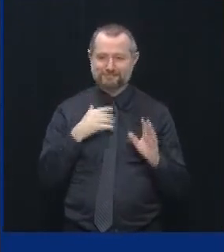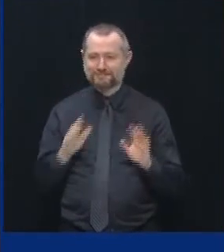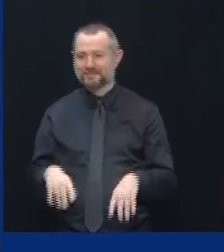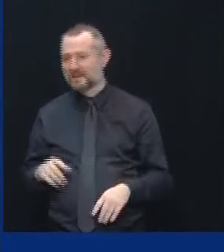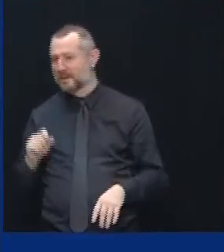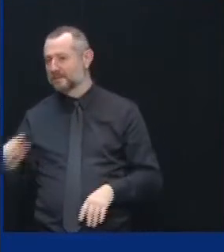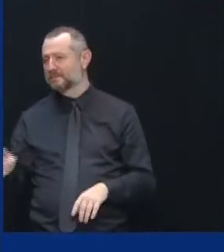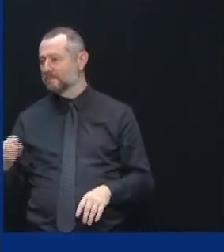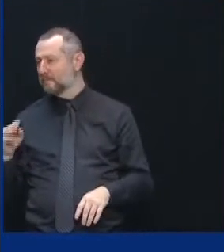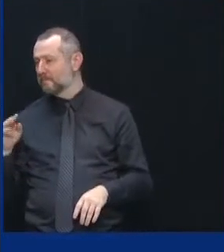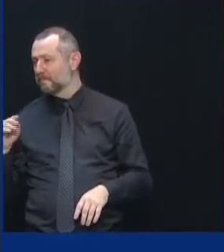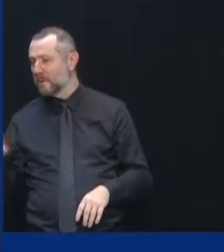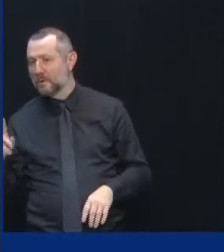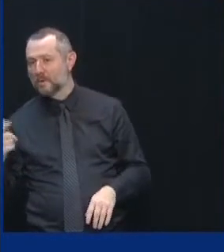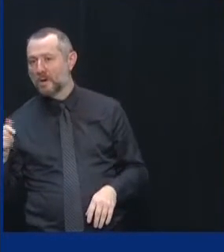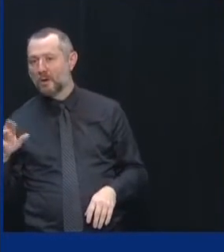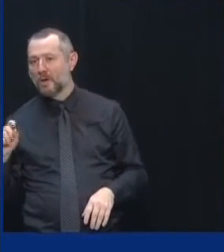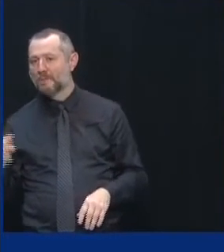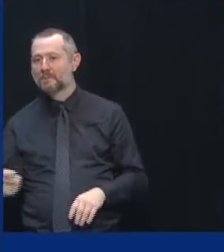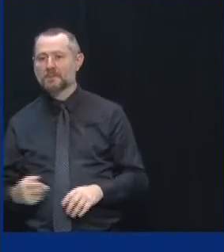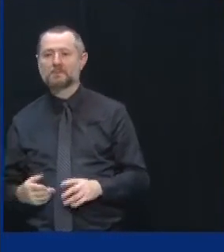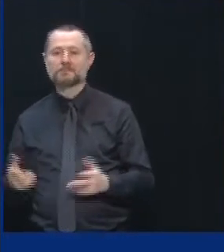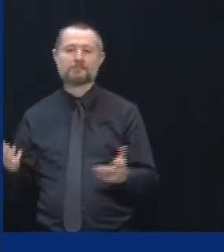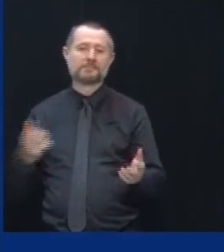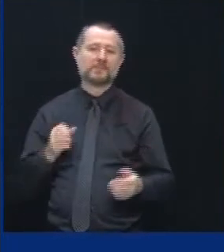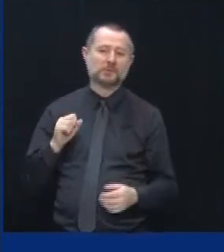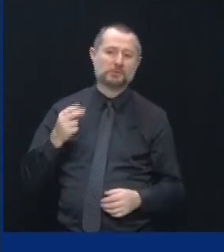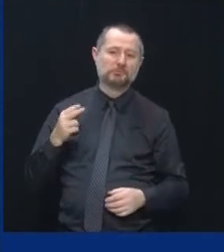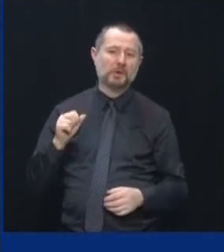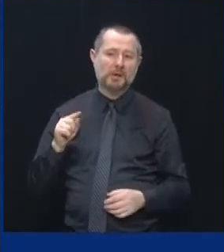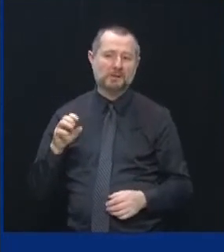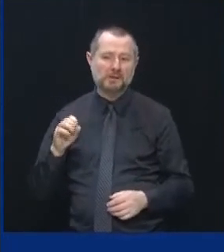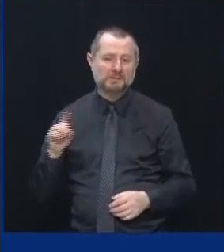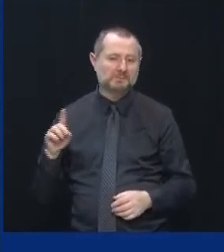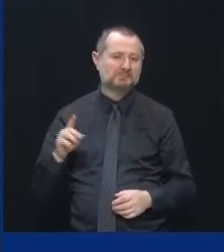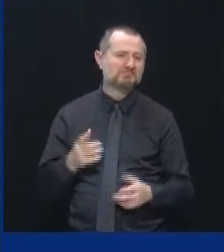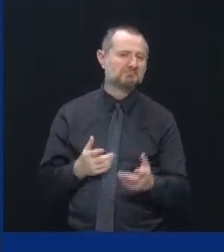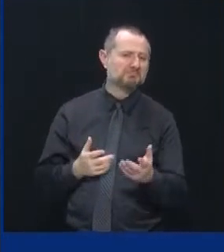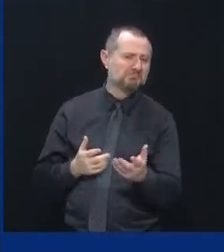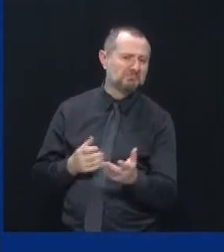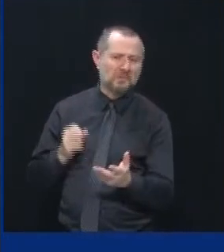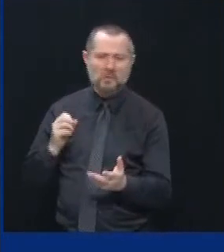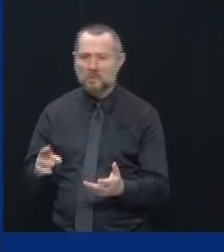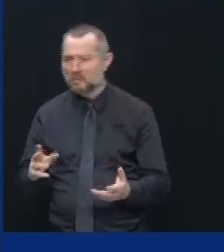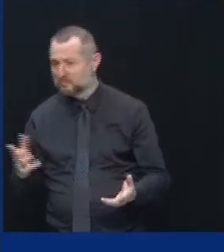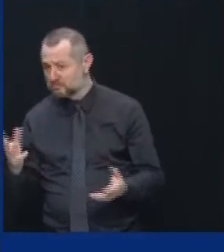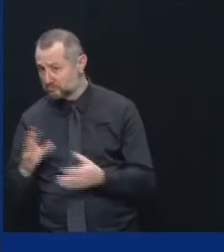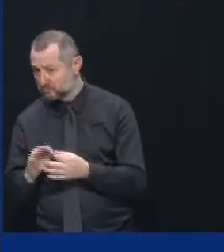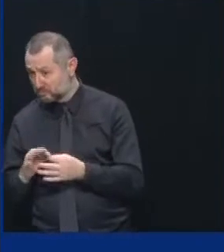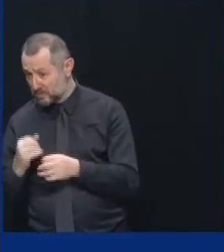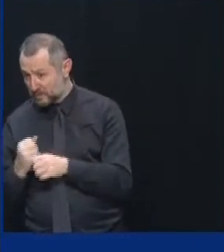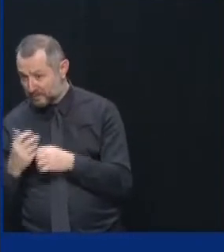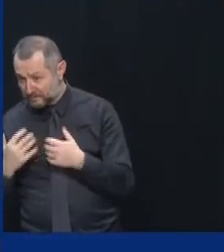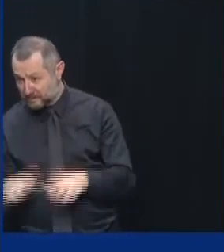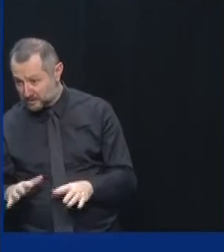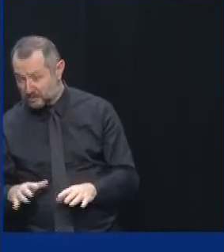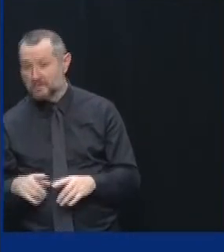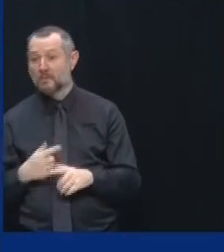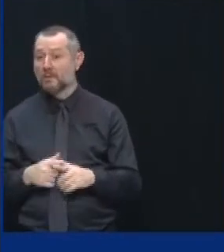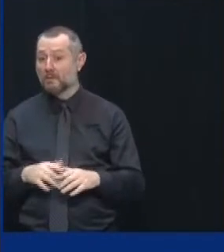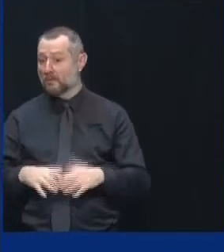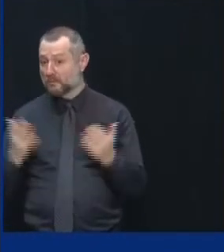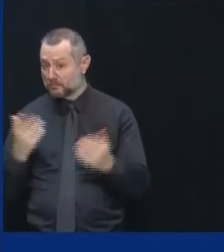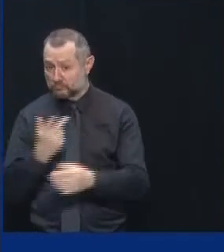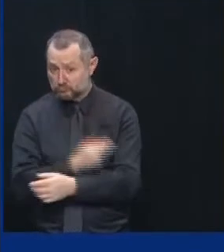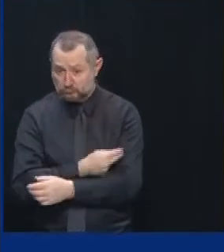or Shatad or Robert, what happens when baseball season opens if we're running a vaccination